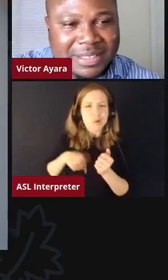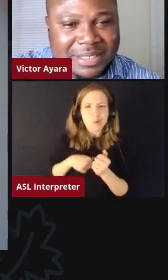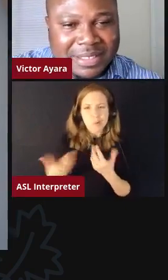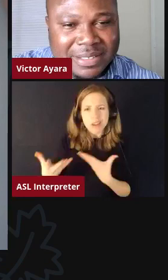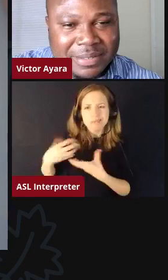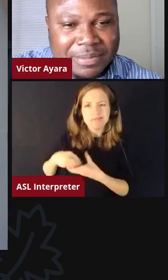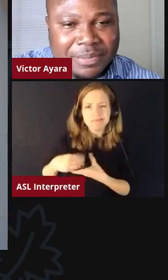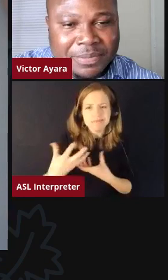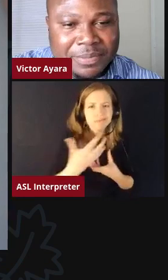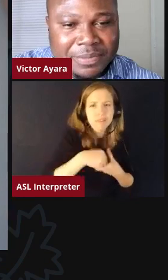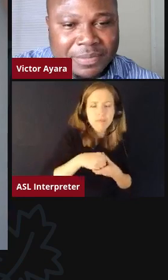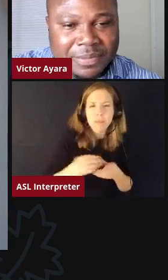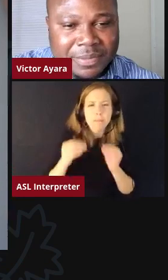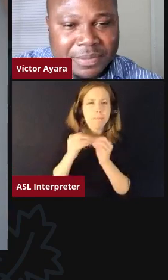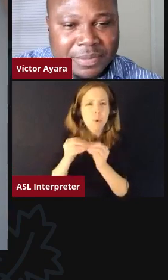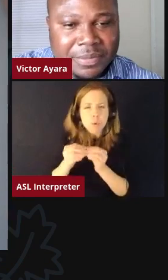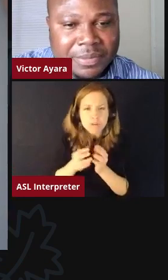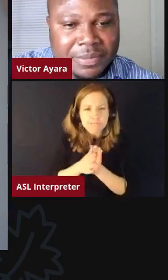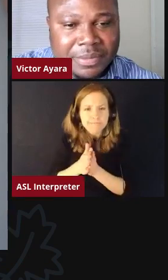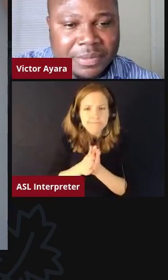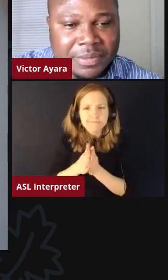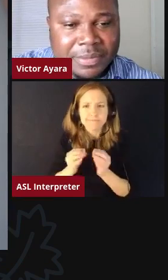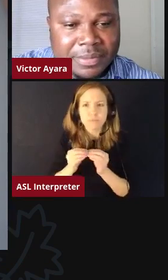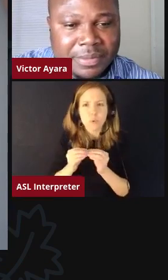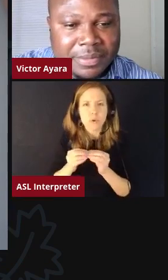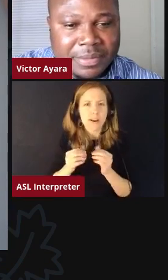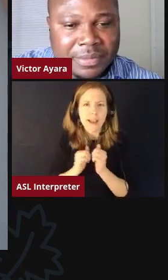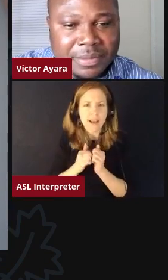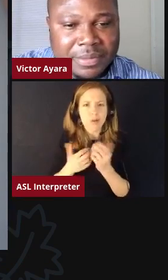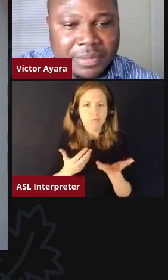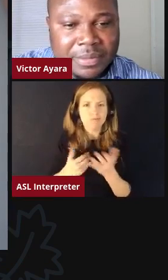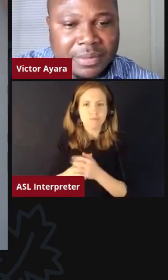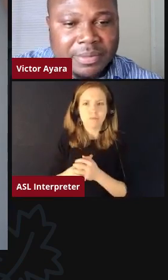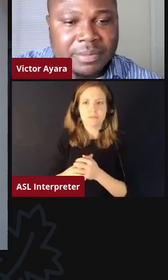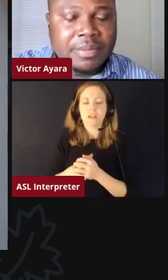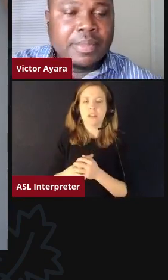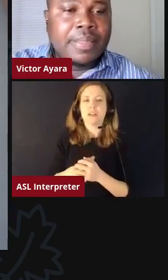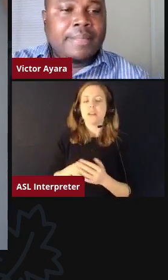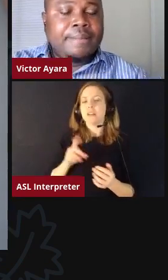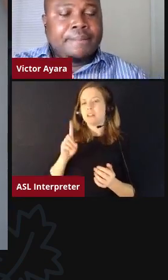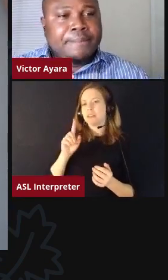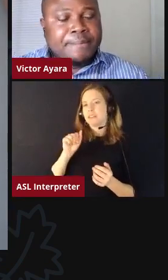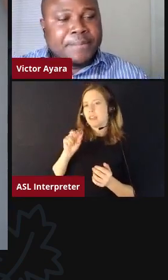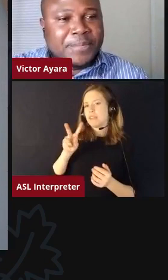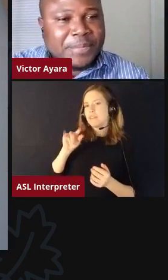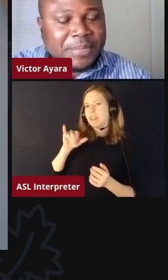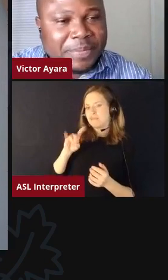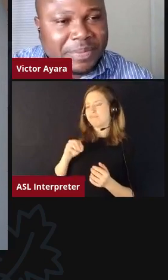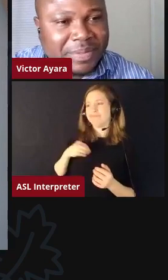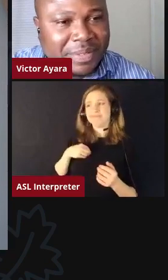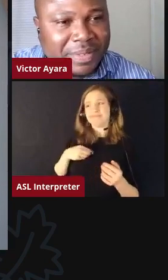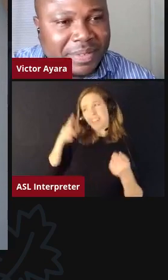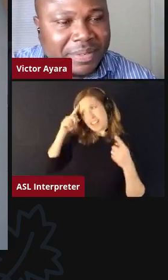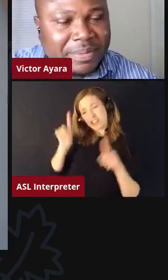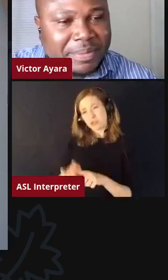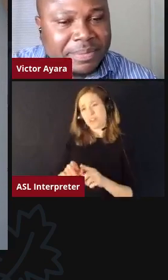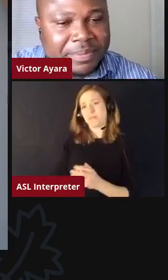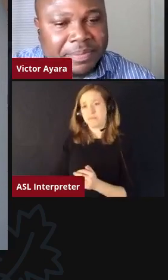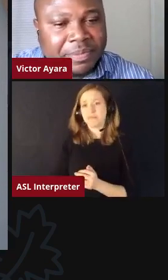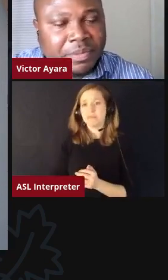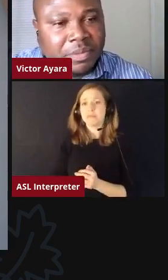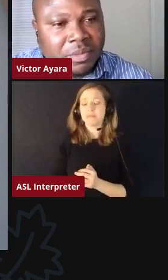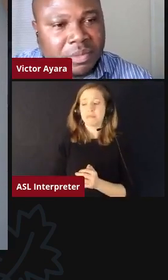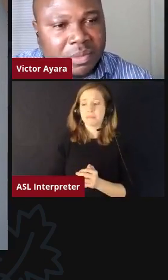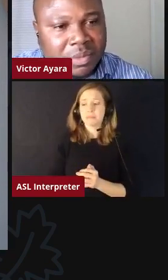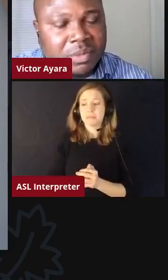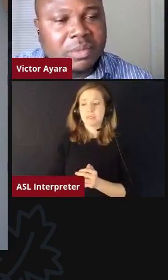Yeah, I agree. And so how can we do this? So there's a lot of work, or there's more work